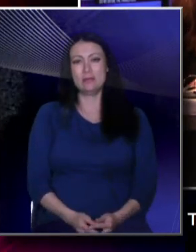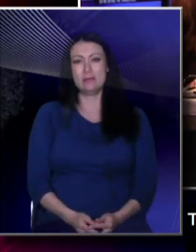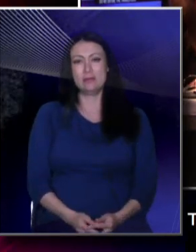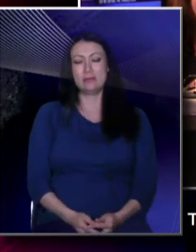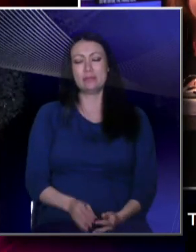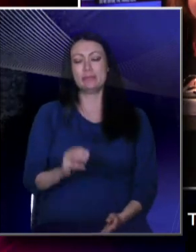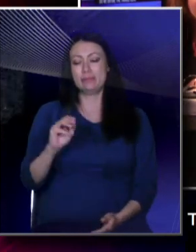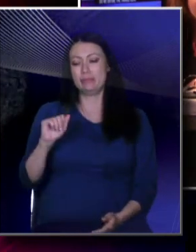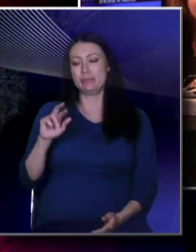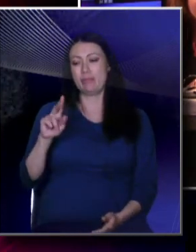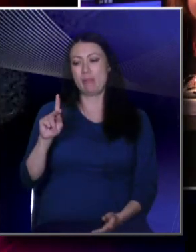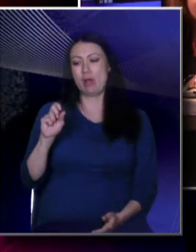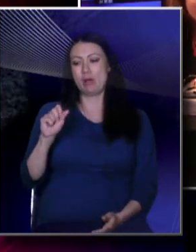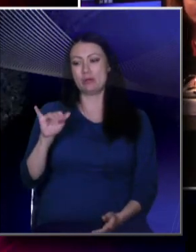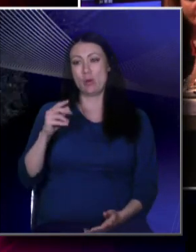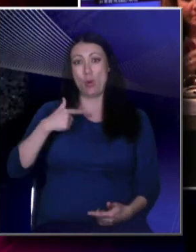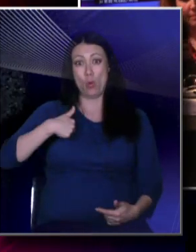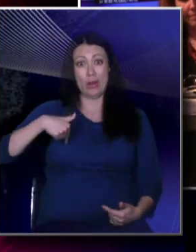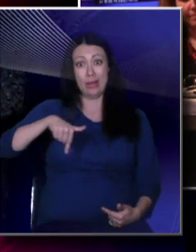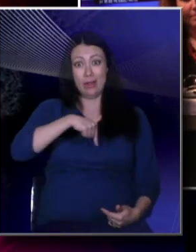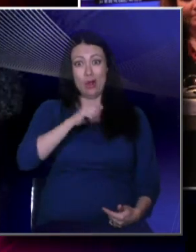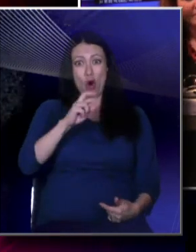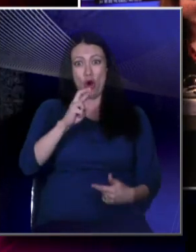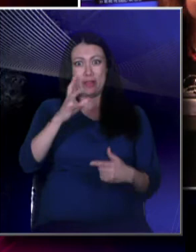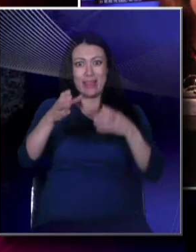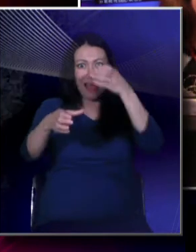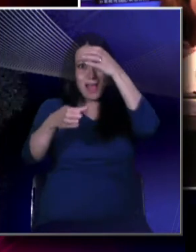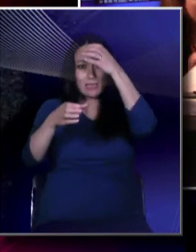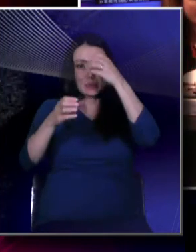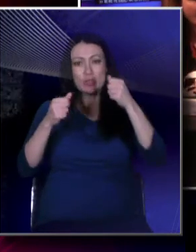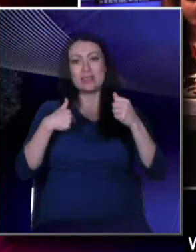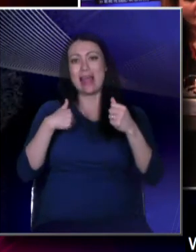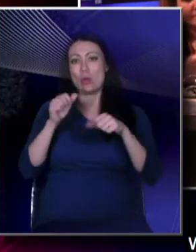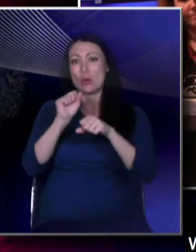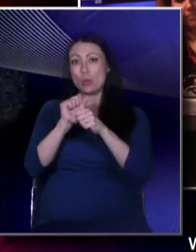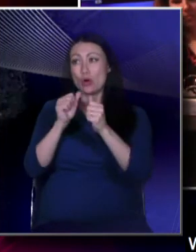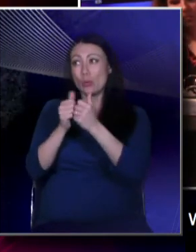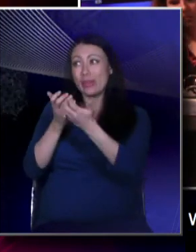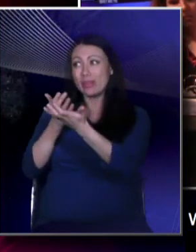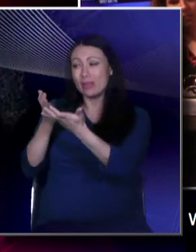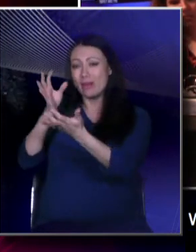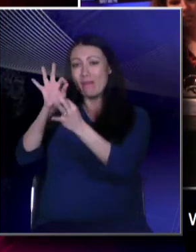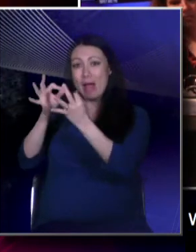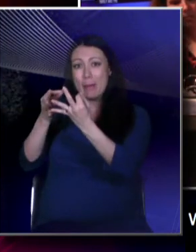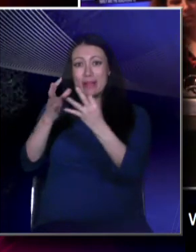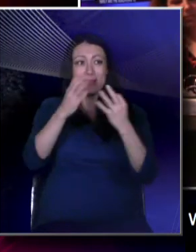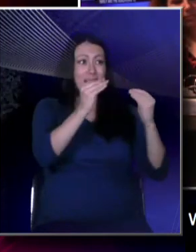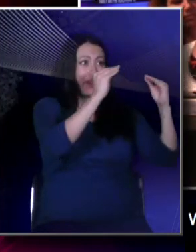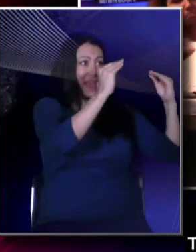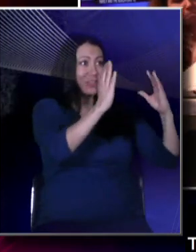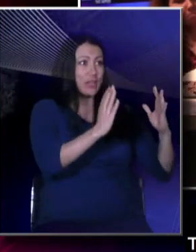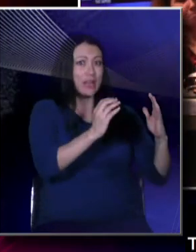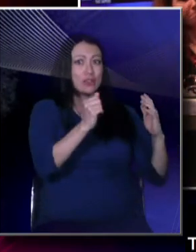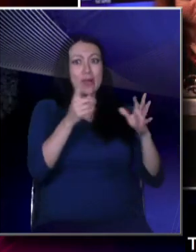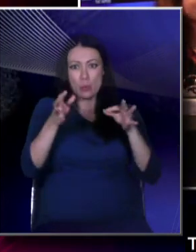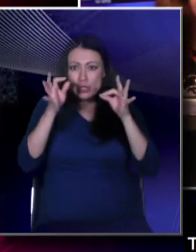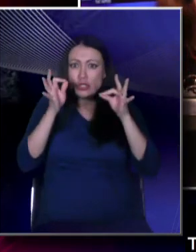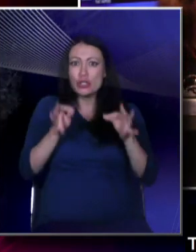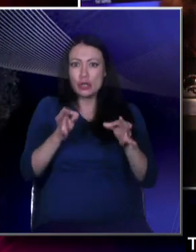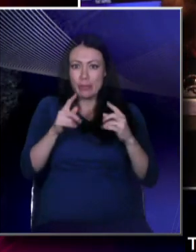We are the subject matter experts, and we work with the family and the educators to determine when that happens.